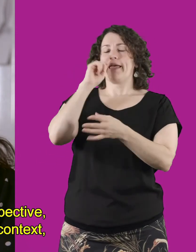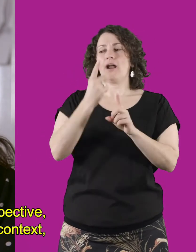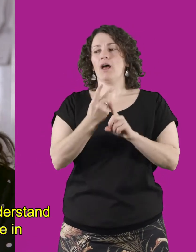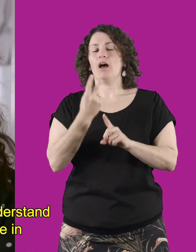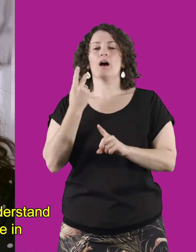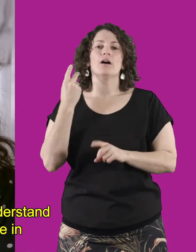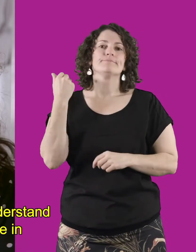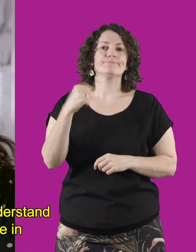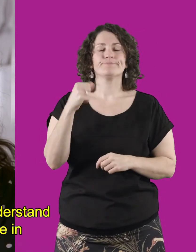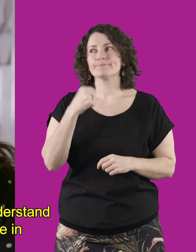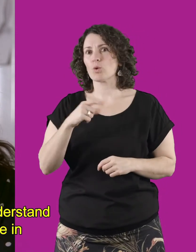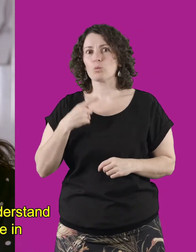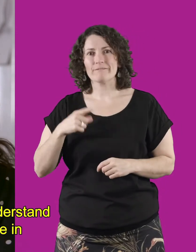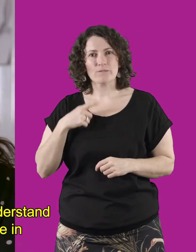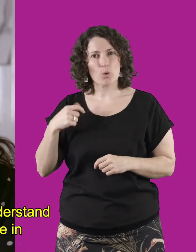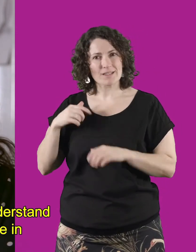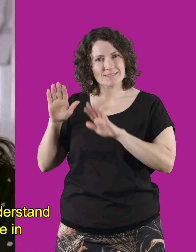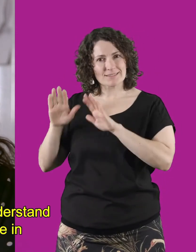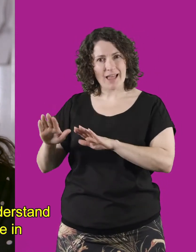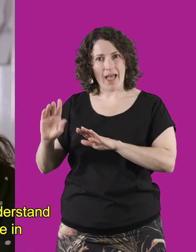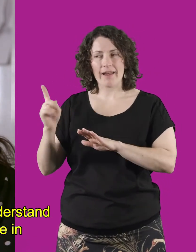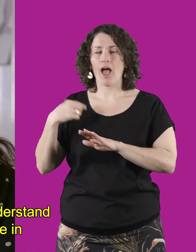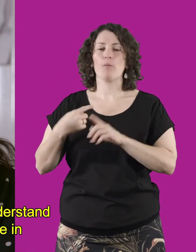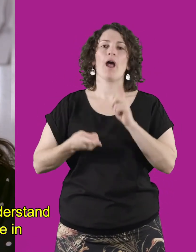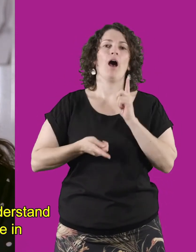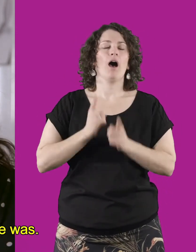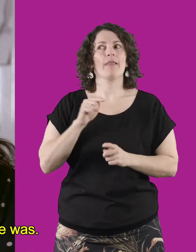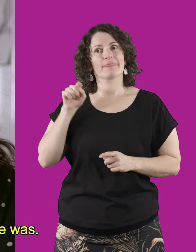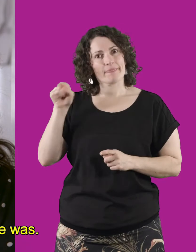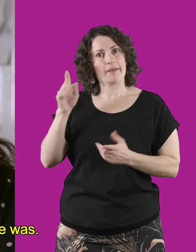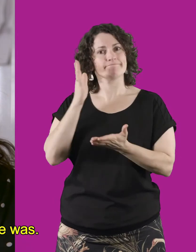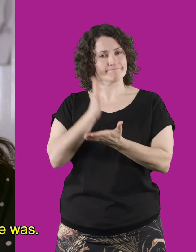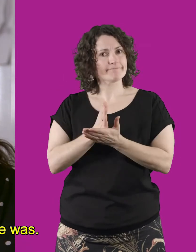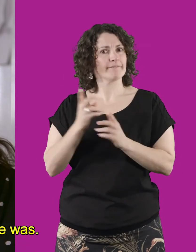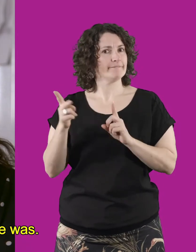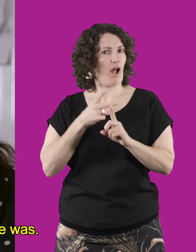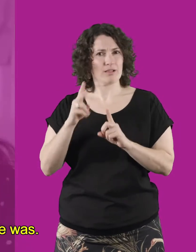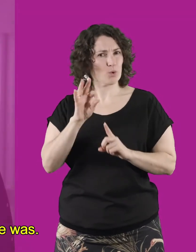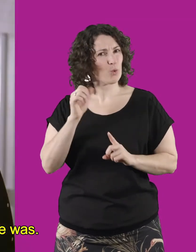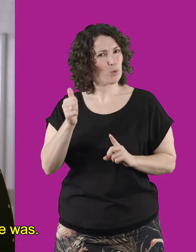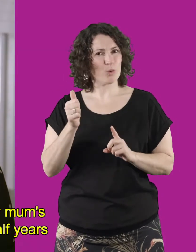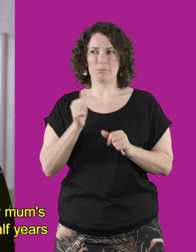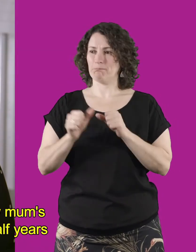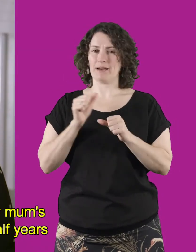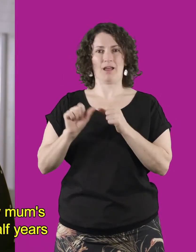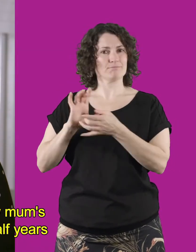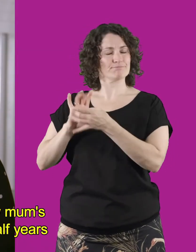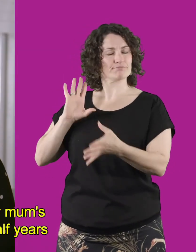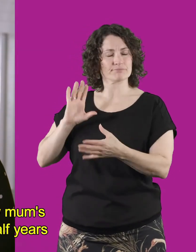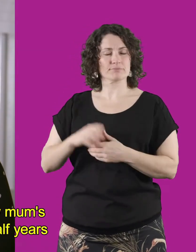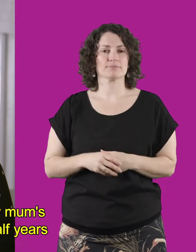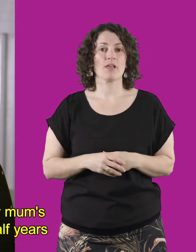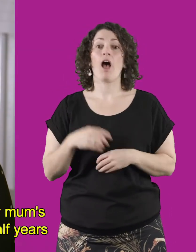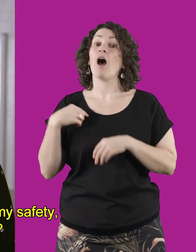in context and you really understand what you were in and how your life was. I was living at my mum's